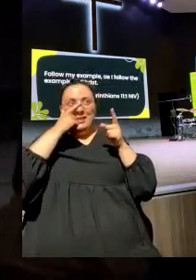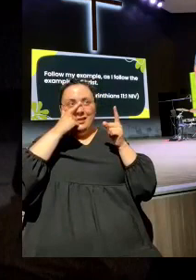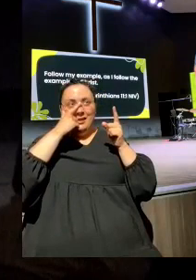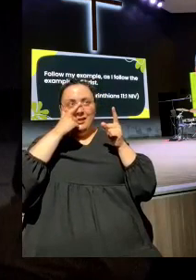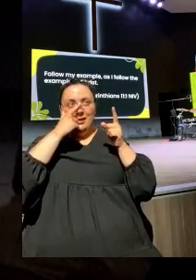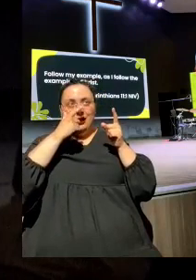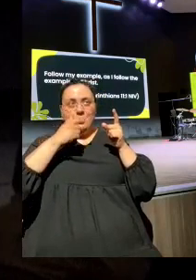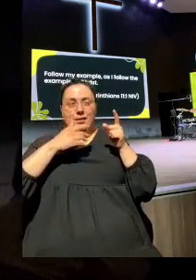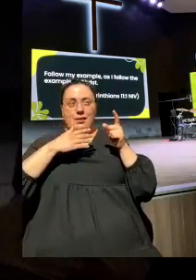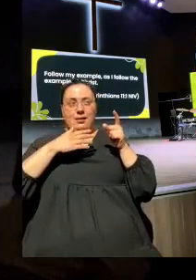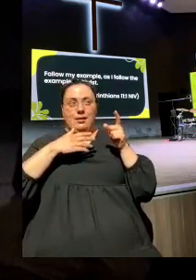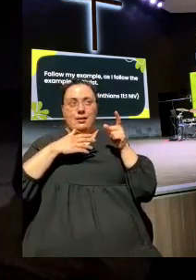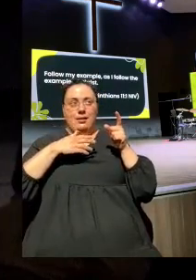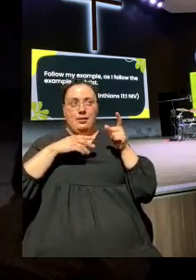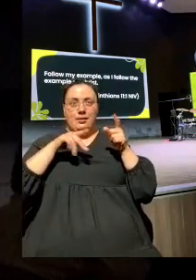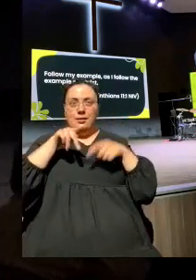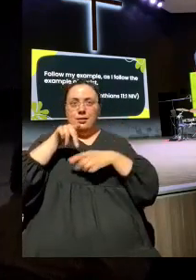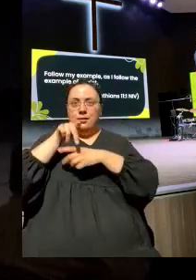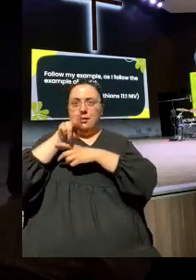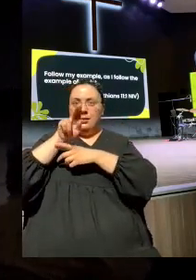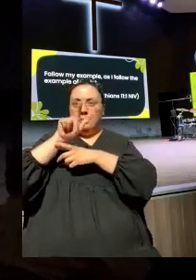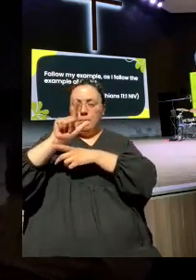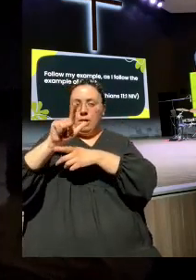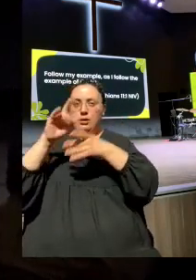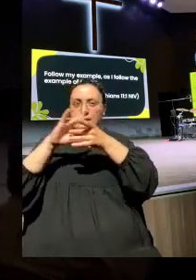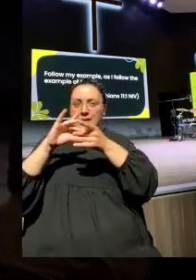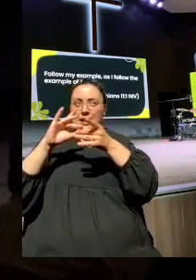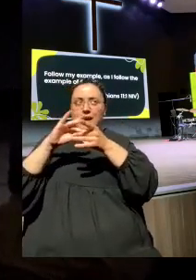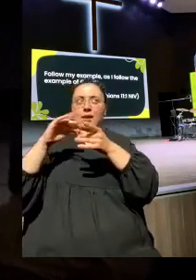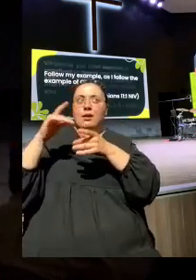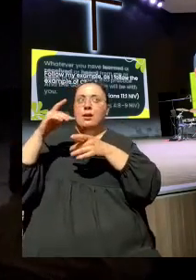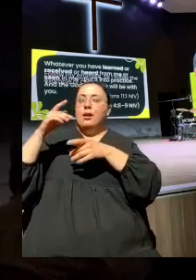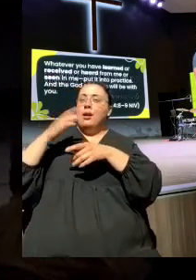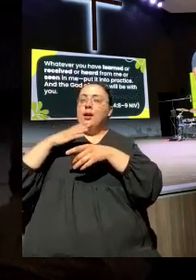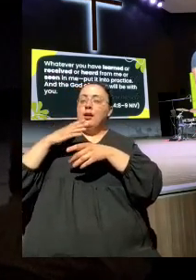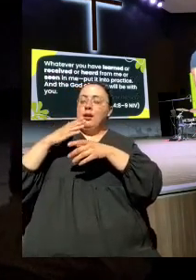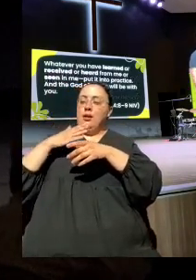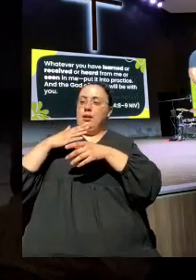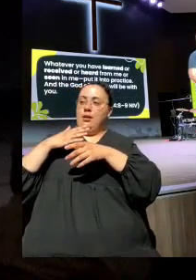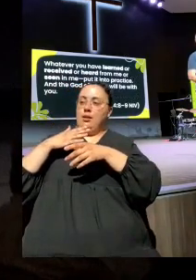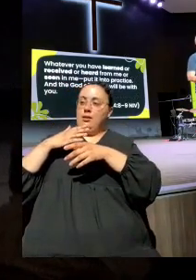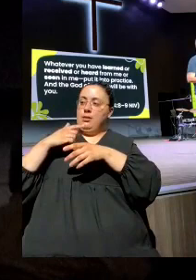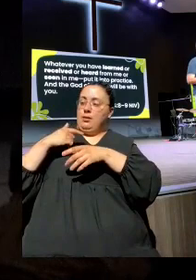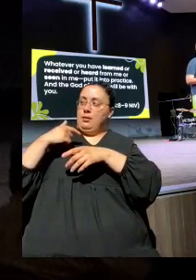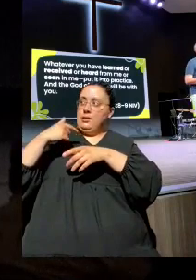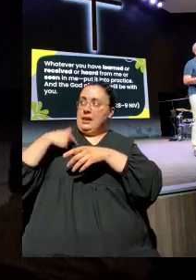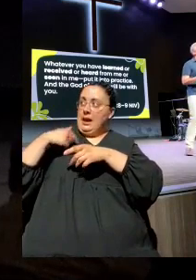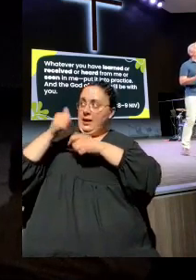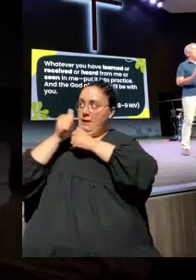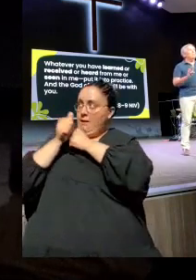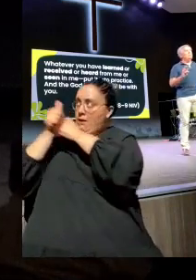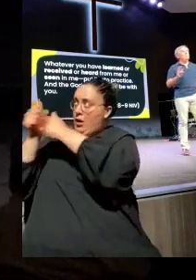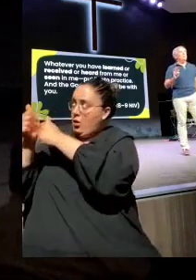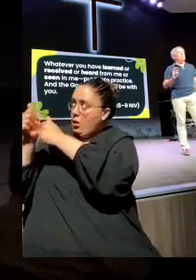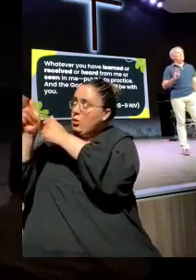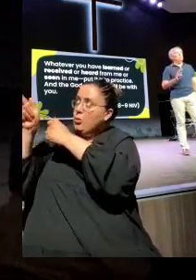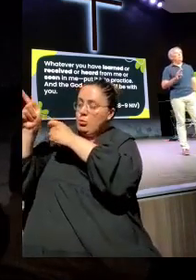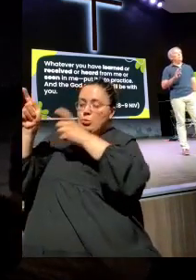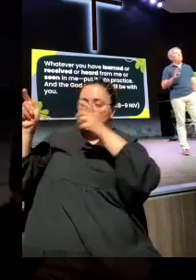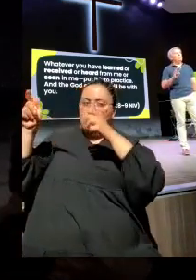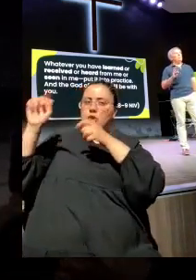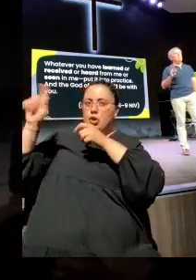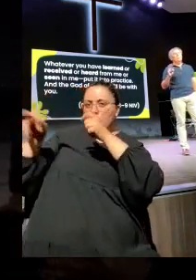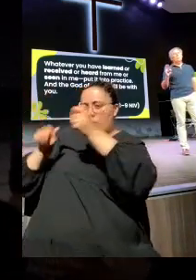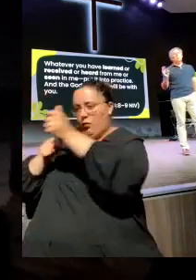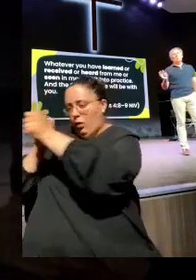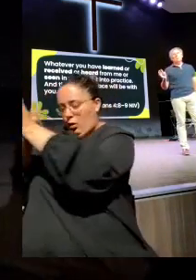Follow my example as I follow the example of Christ. You are whatever you've learned or received or heard from me or